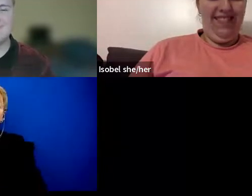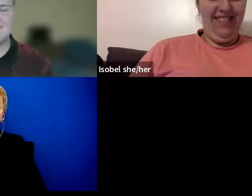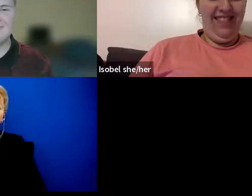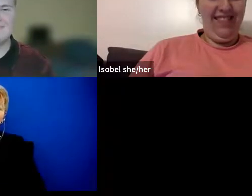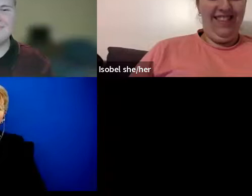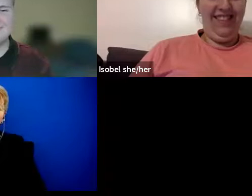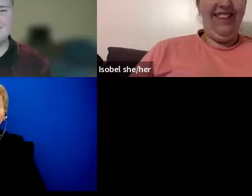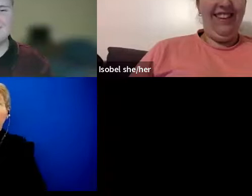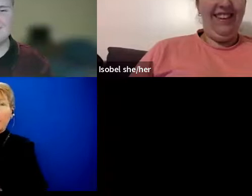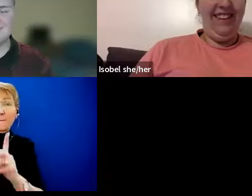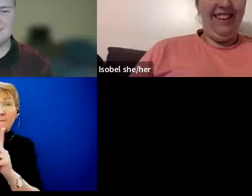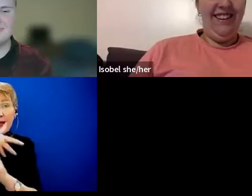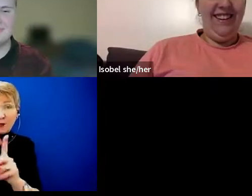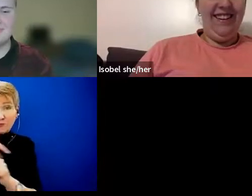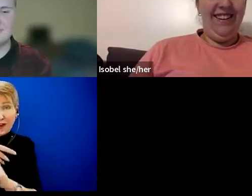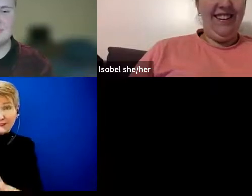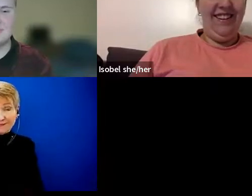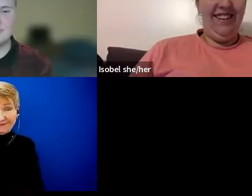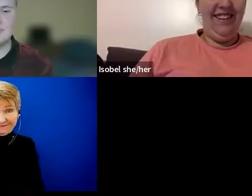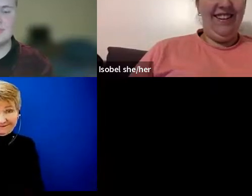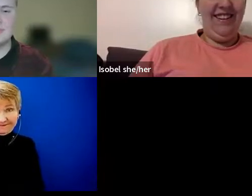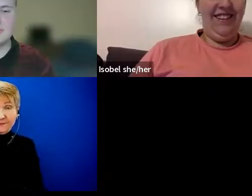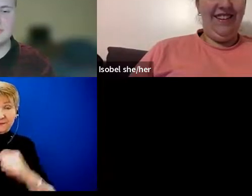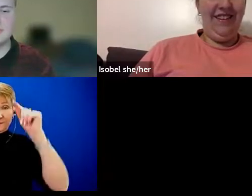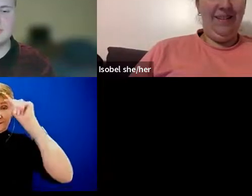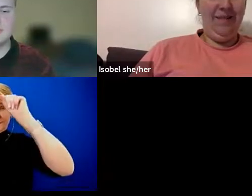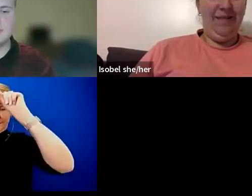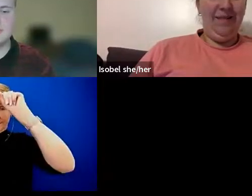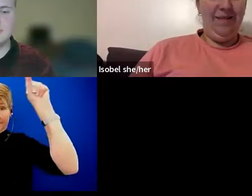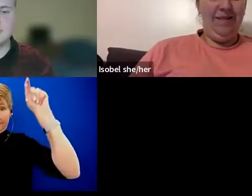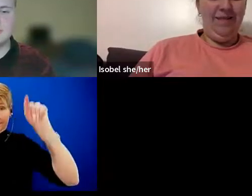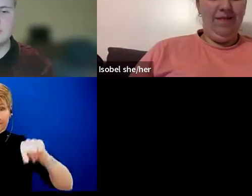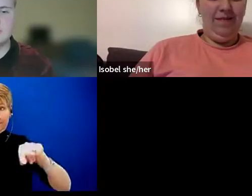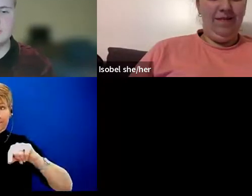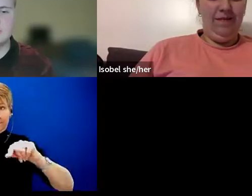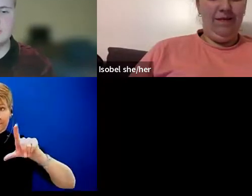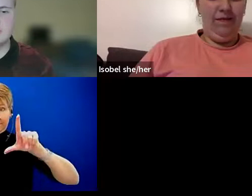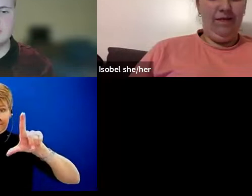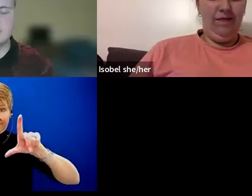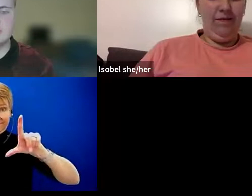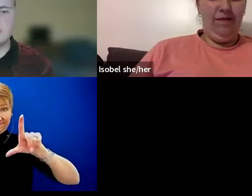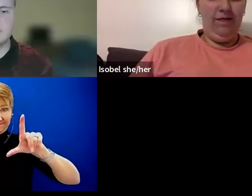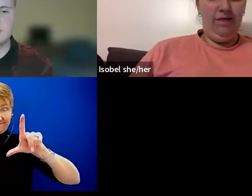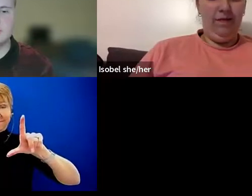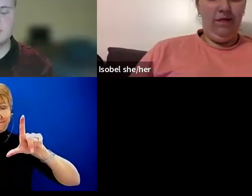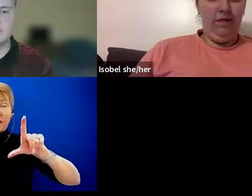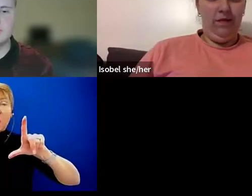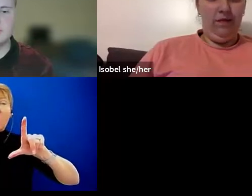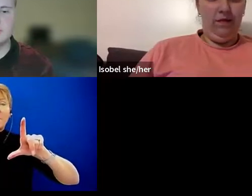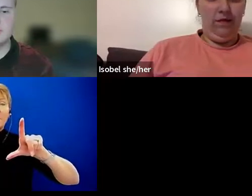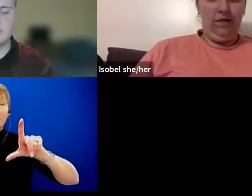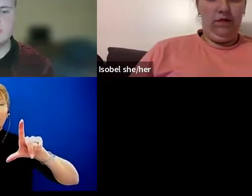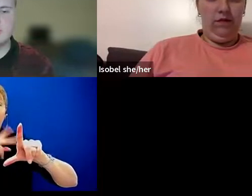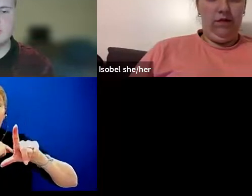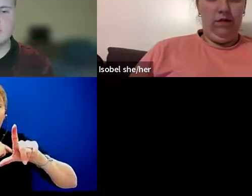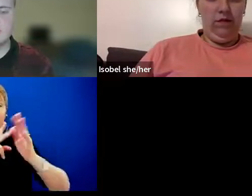the background of my is a half cut off painting from Vietnam, and I'm wearing a